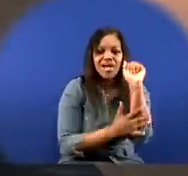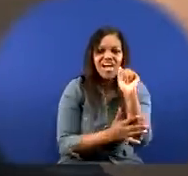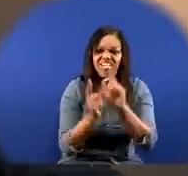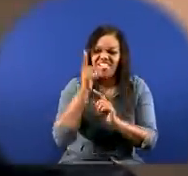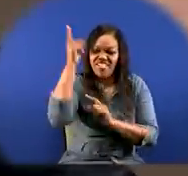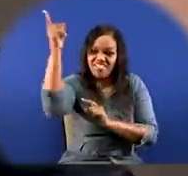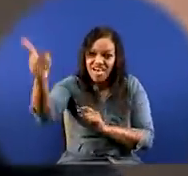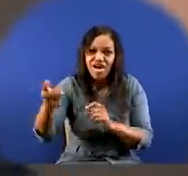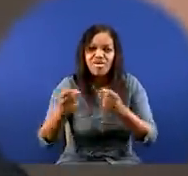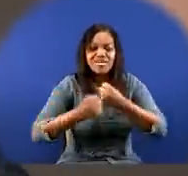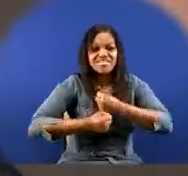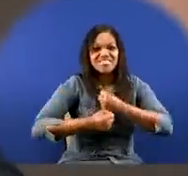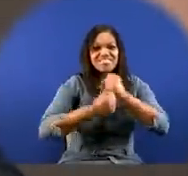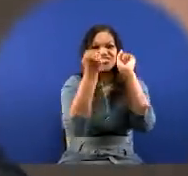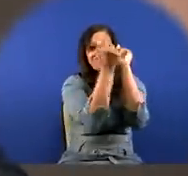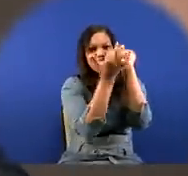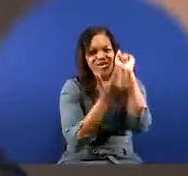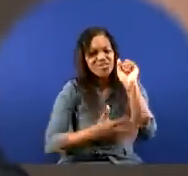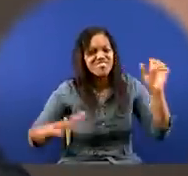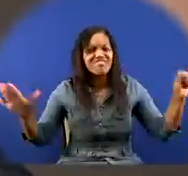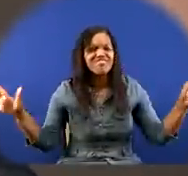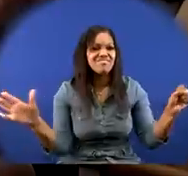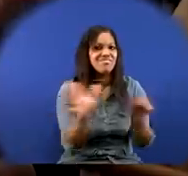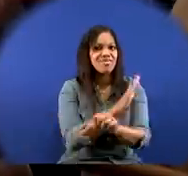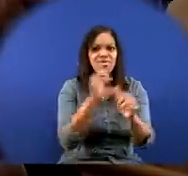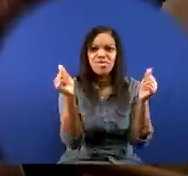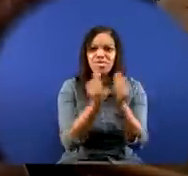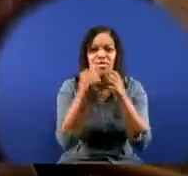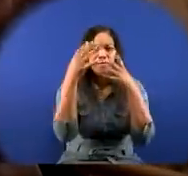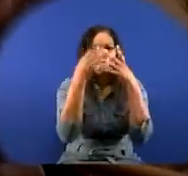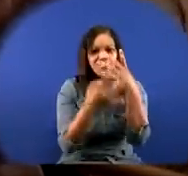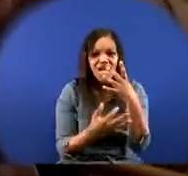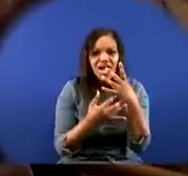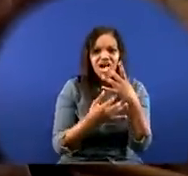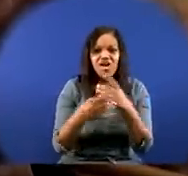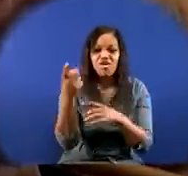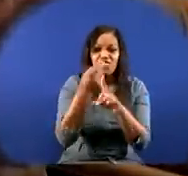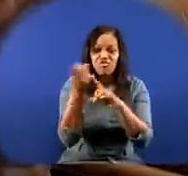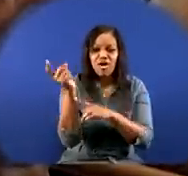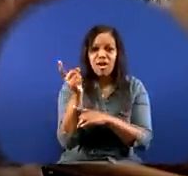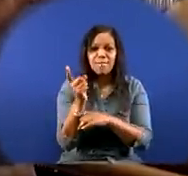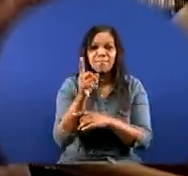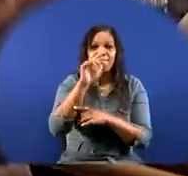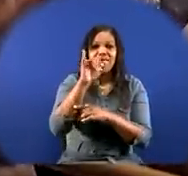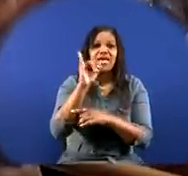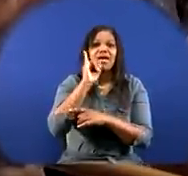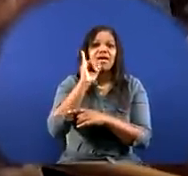fountain filled with blood drawn from